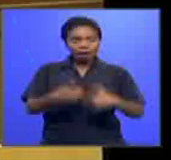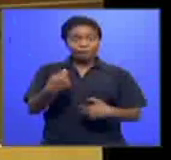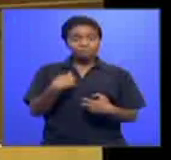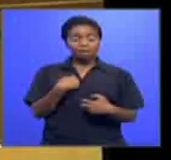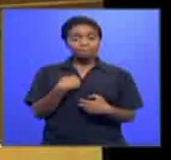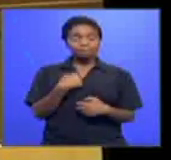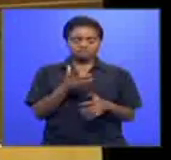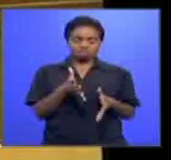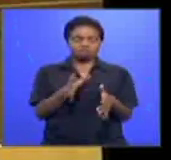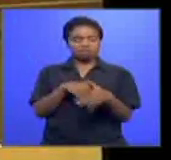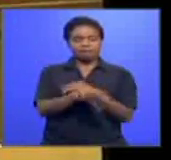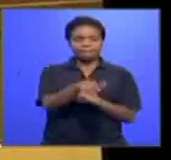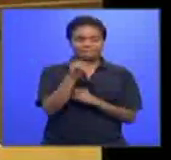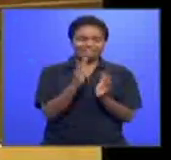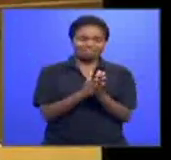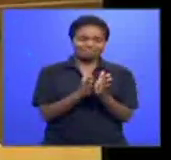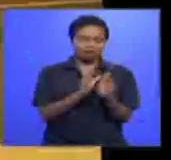From